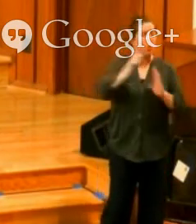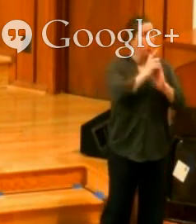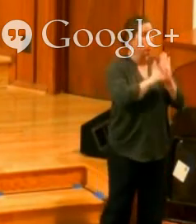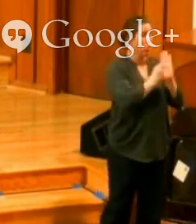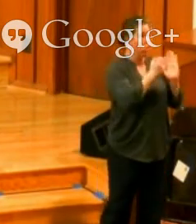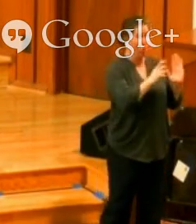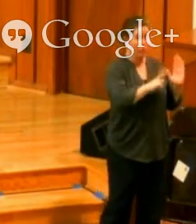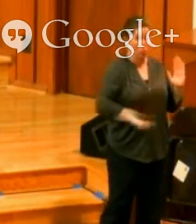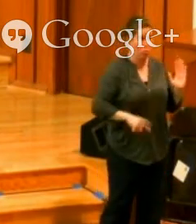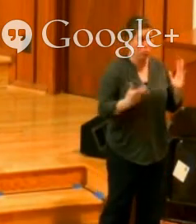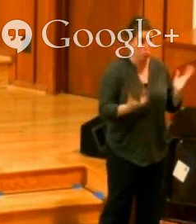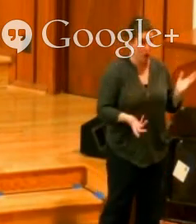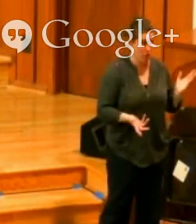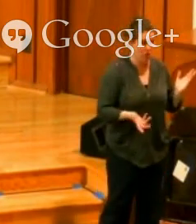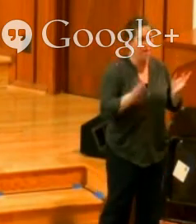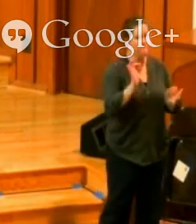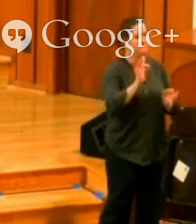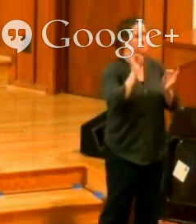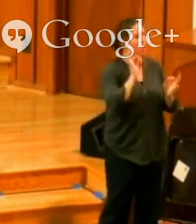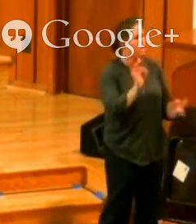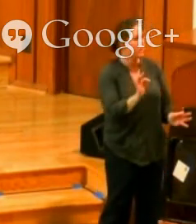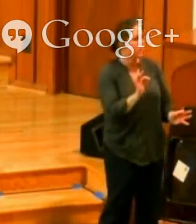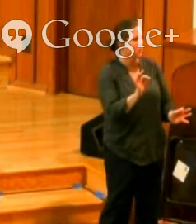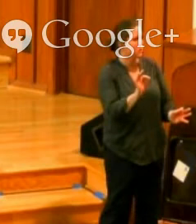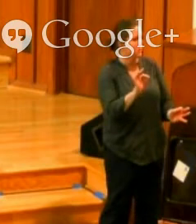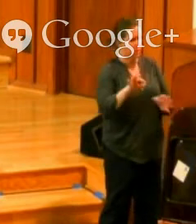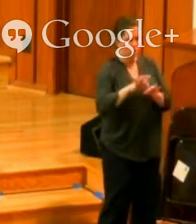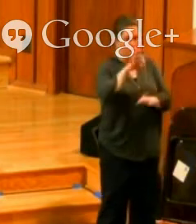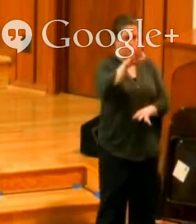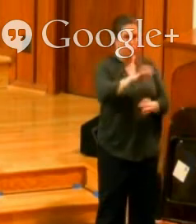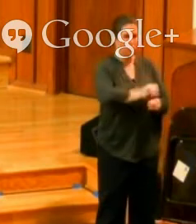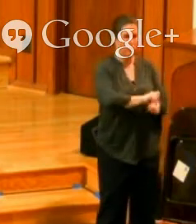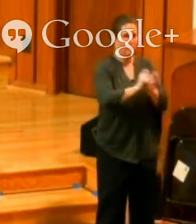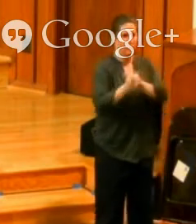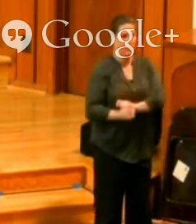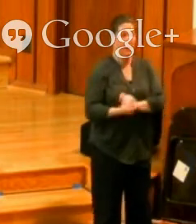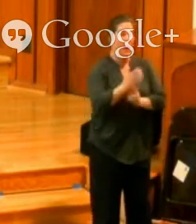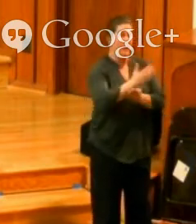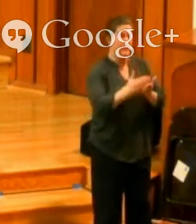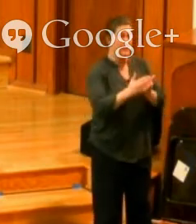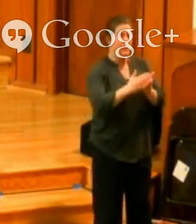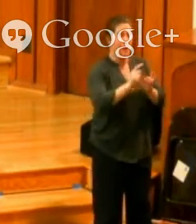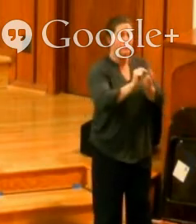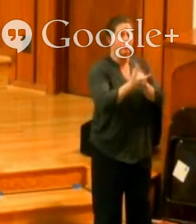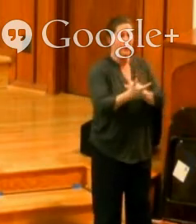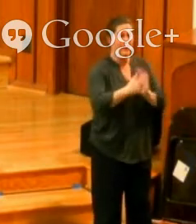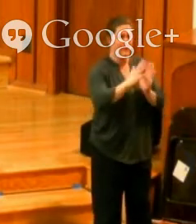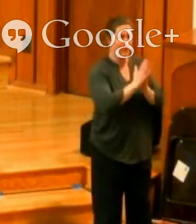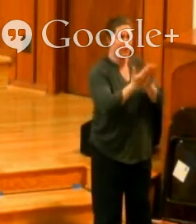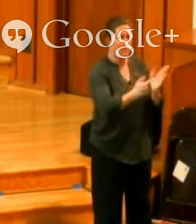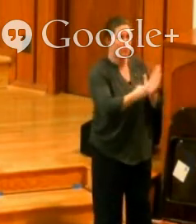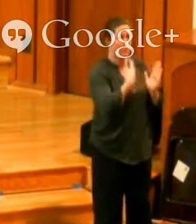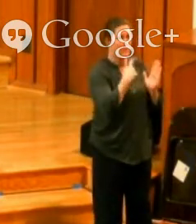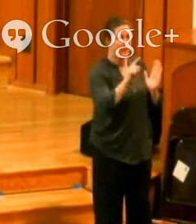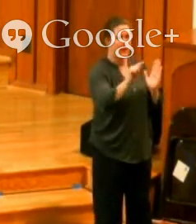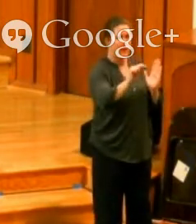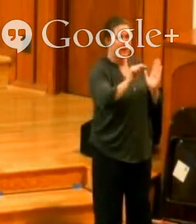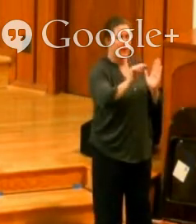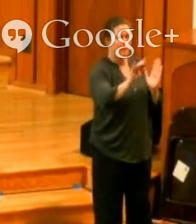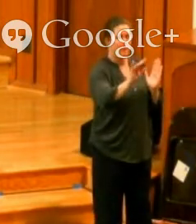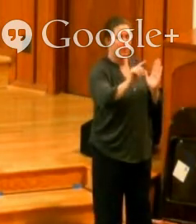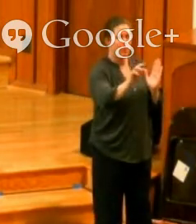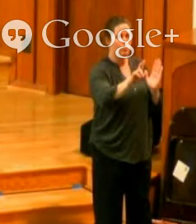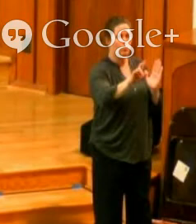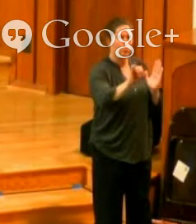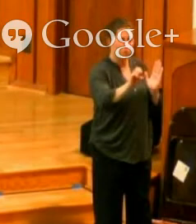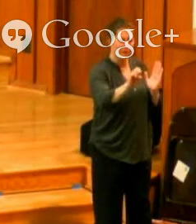what? Perfect, converting the soul. Some translations say reviving the soul. The very law of God brings life.